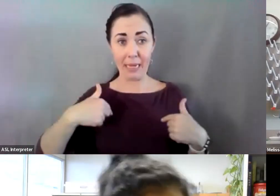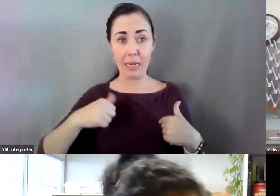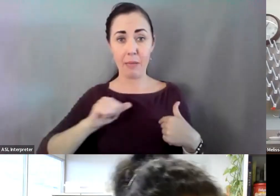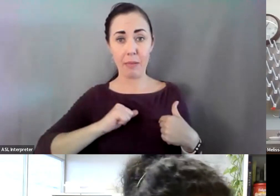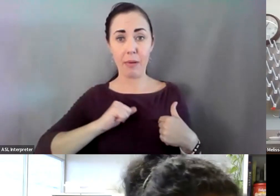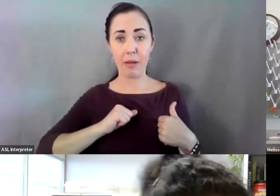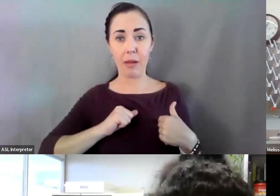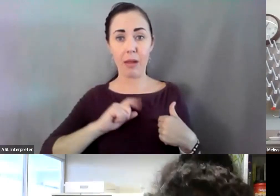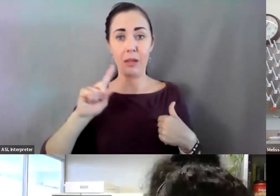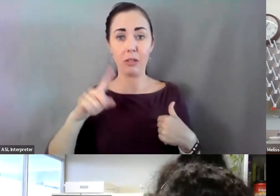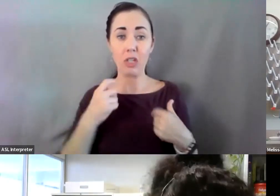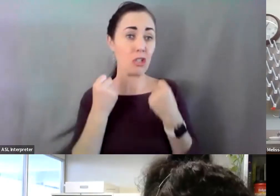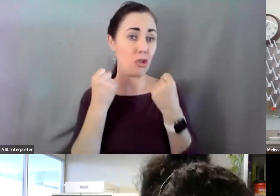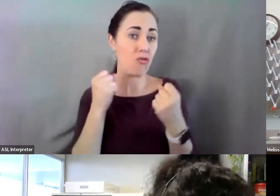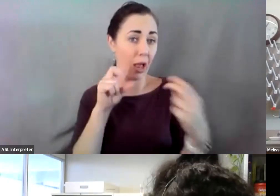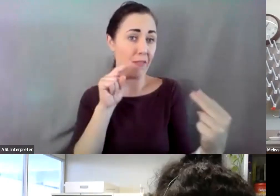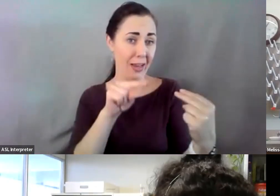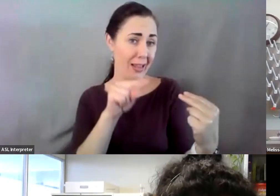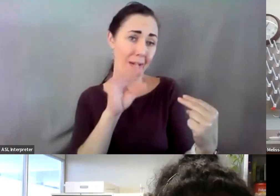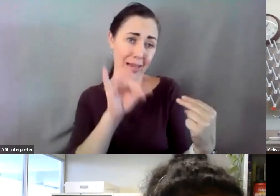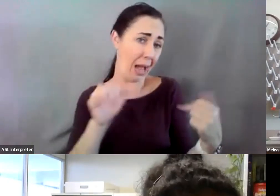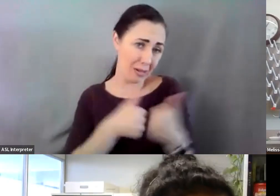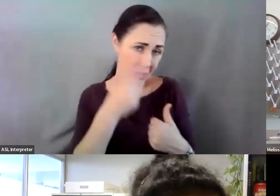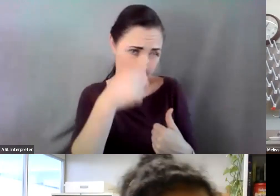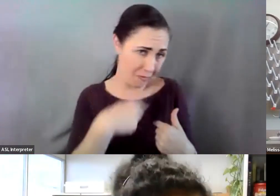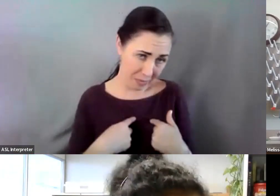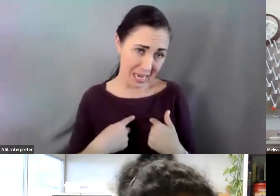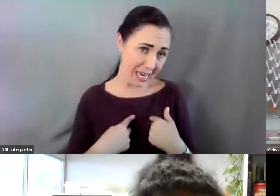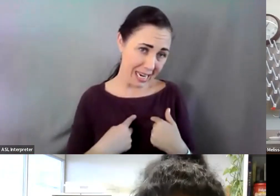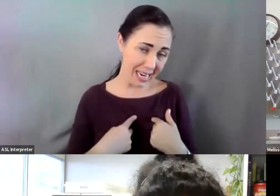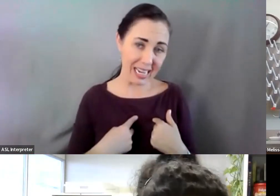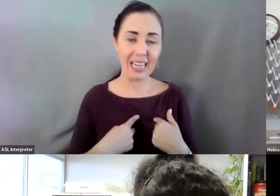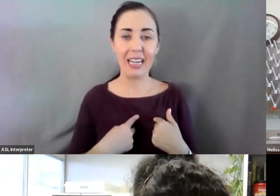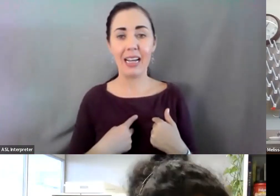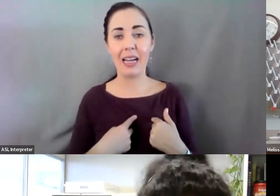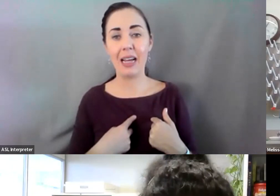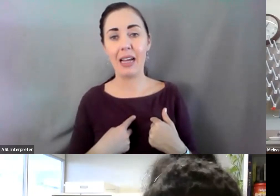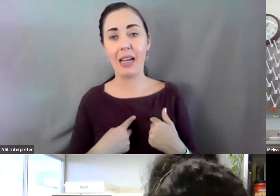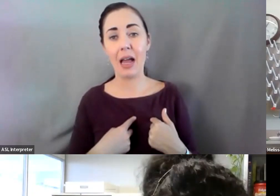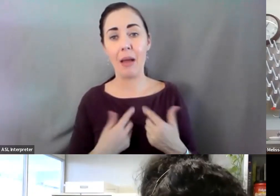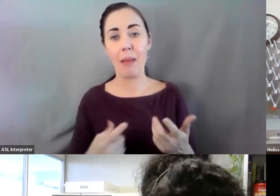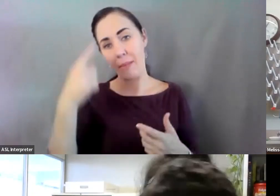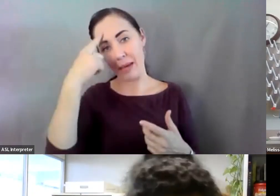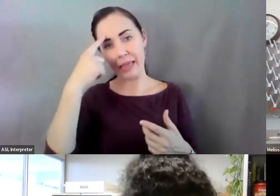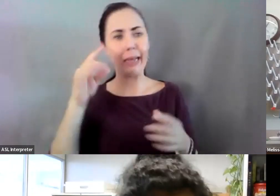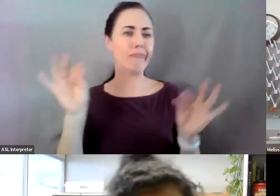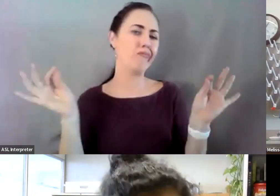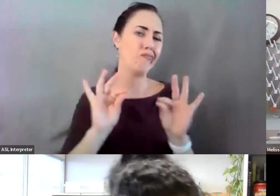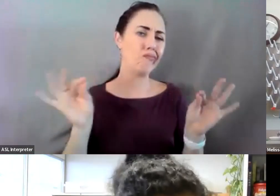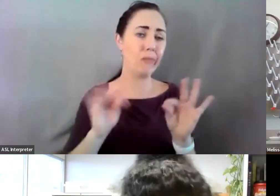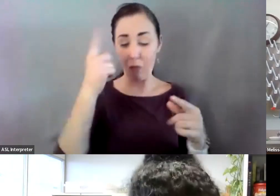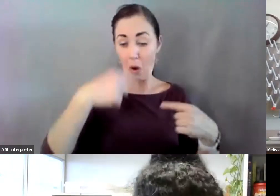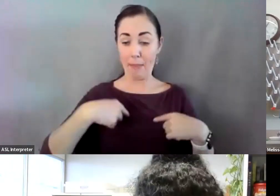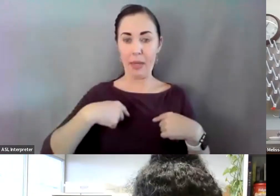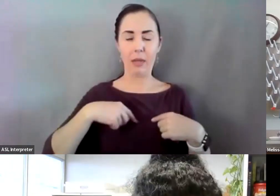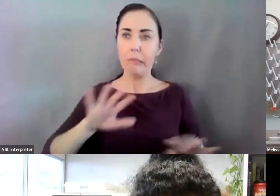even driving on a highway was a challenge for me. So even that, you might say it's a very simple thing, but for me, even